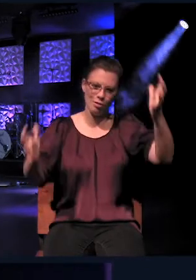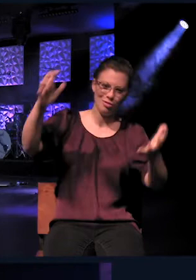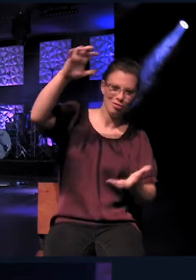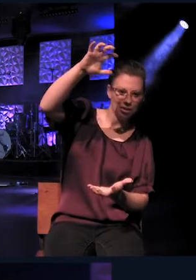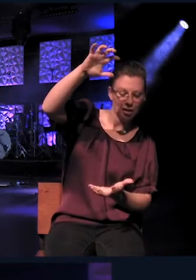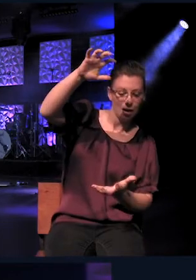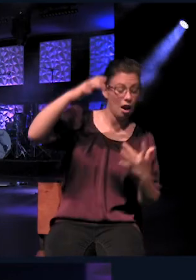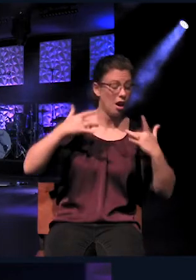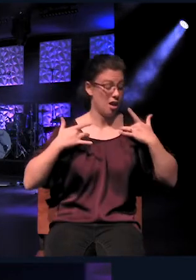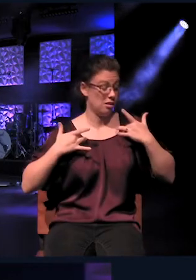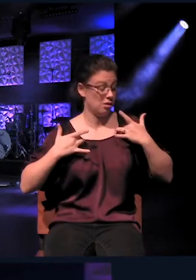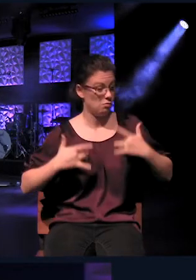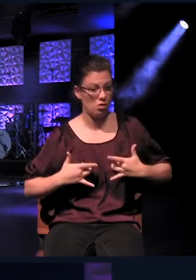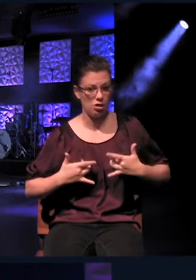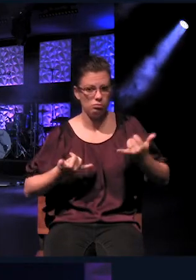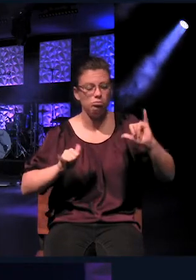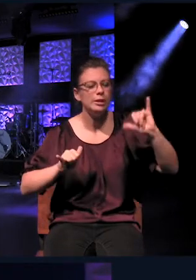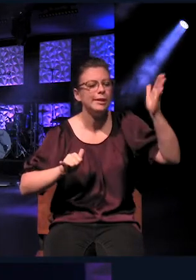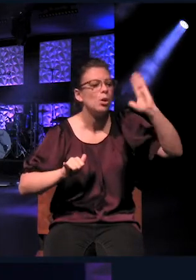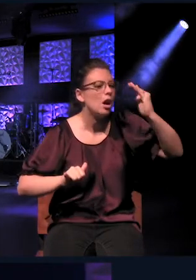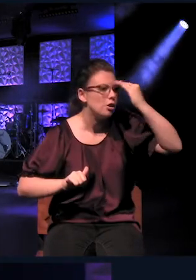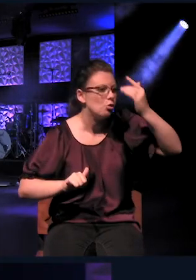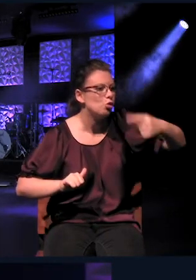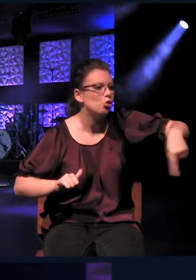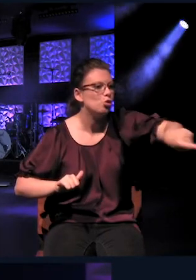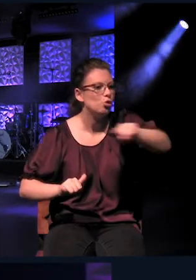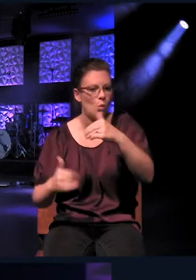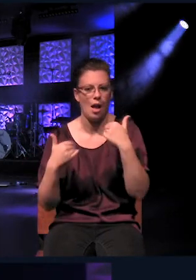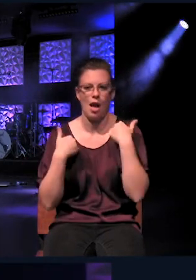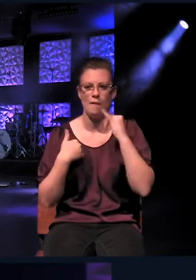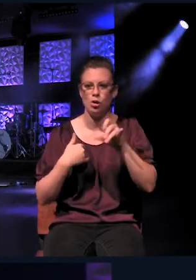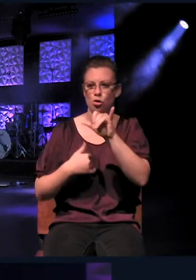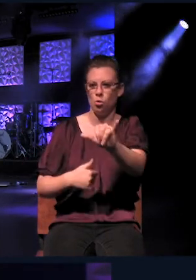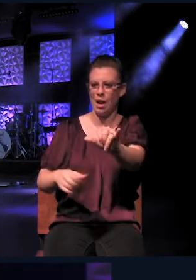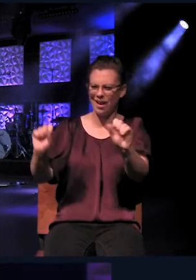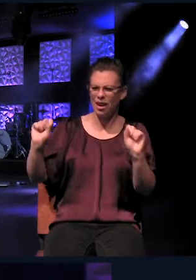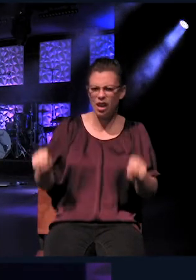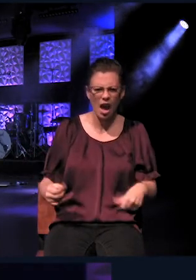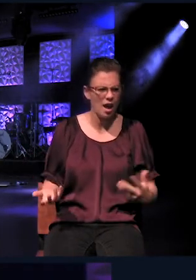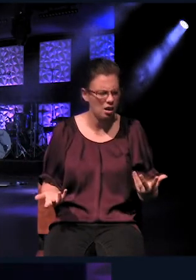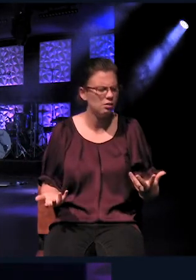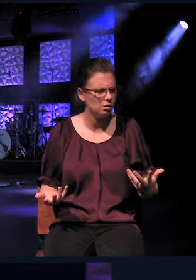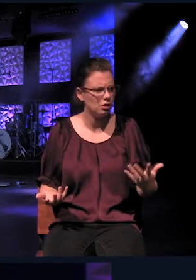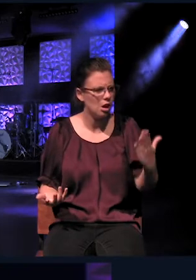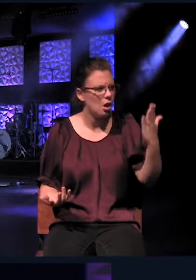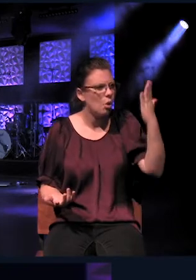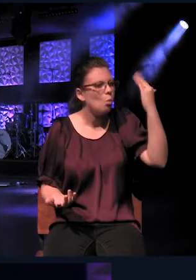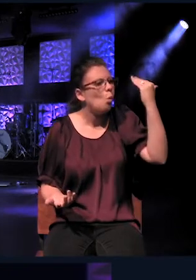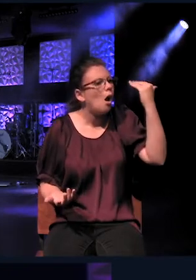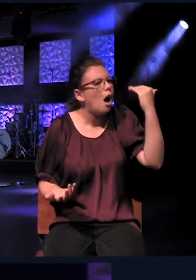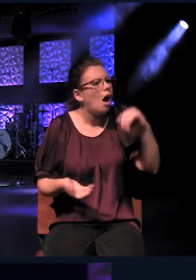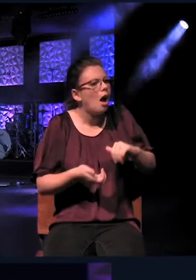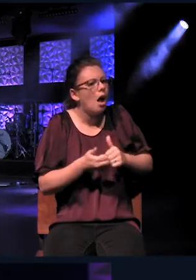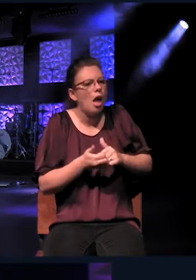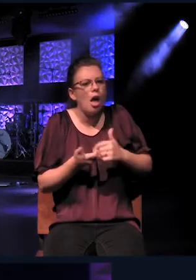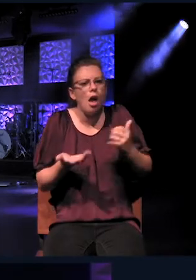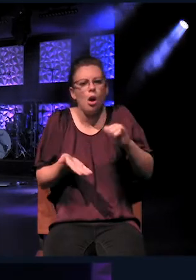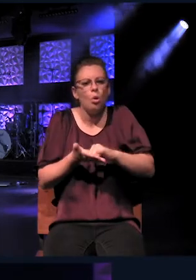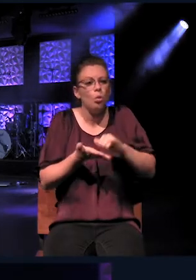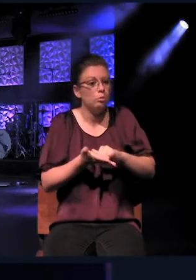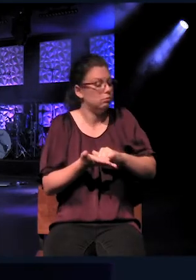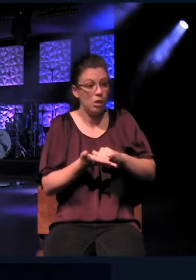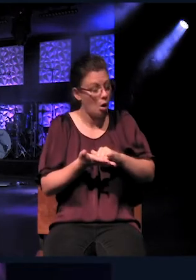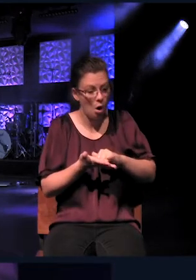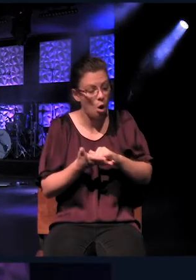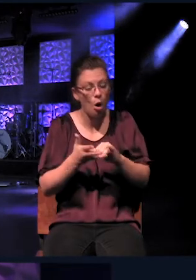joy because of Jesus. Because we know the end. I knew no matter what happened in that situation,